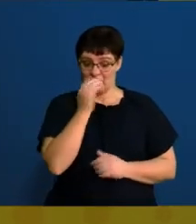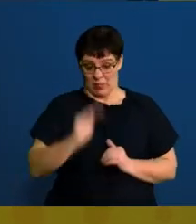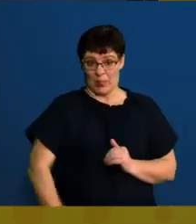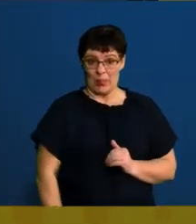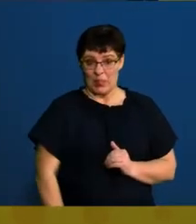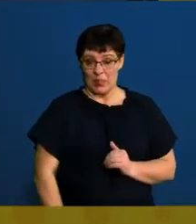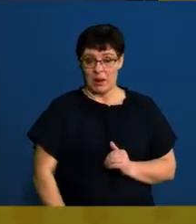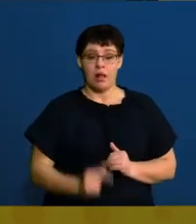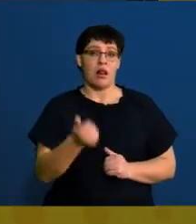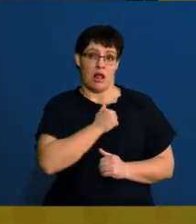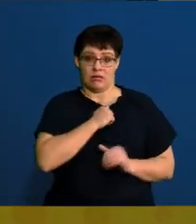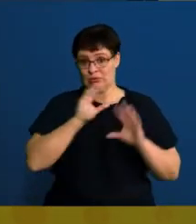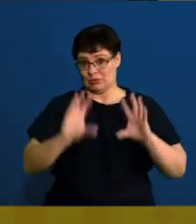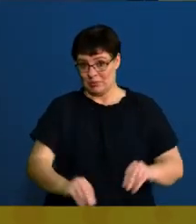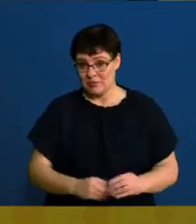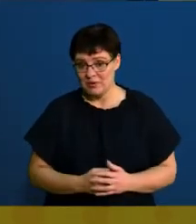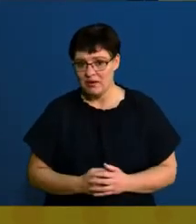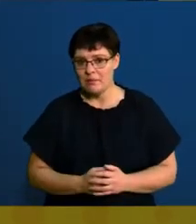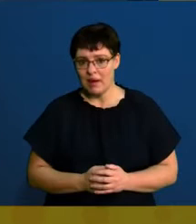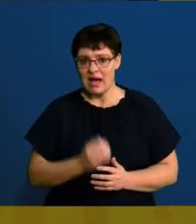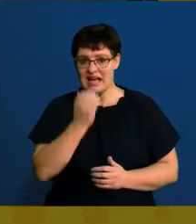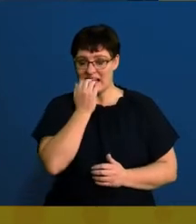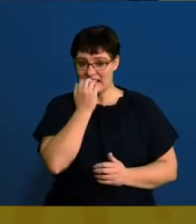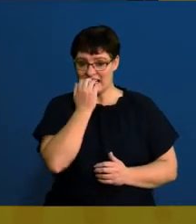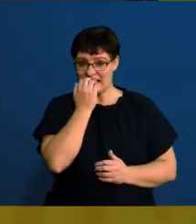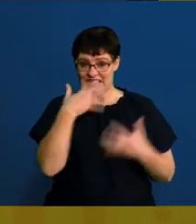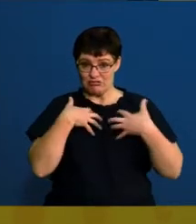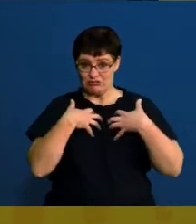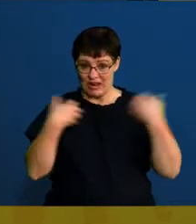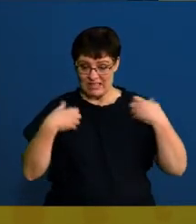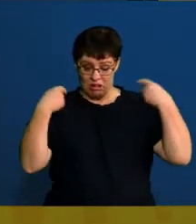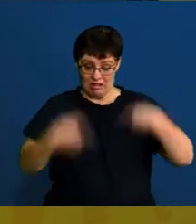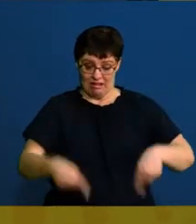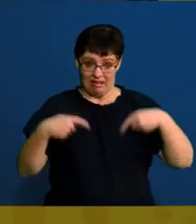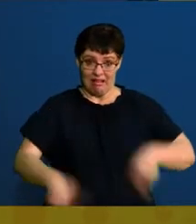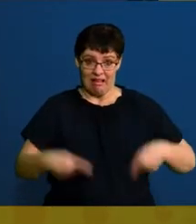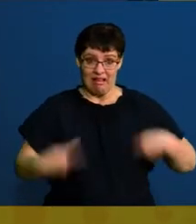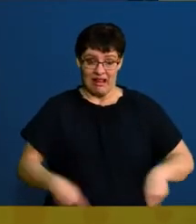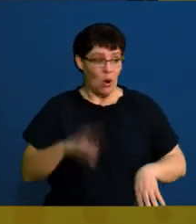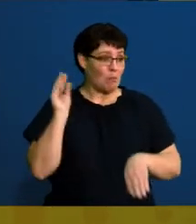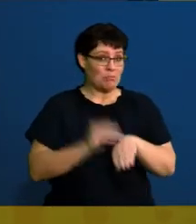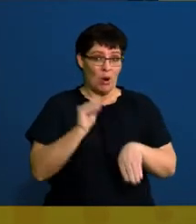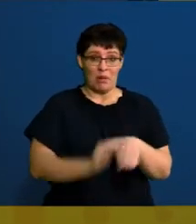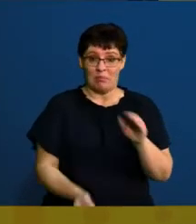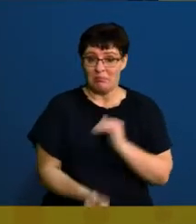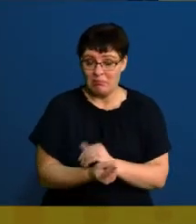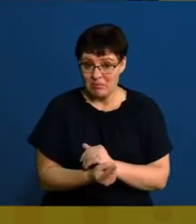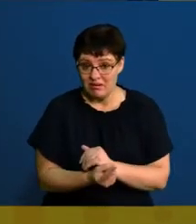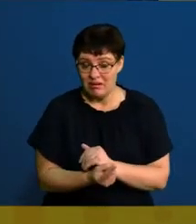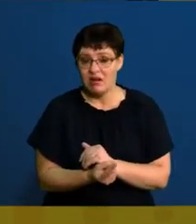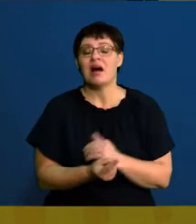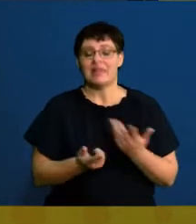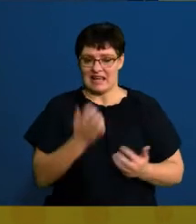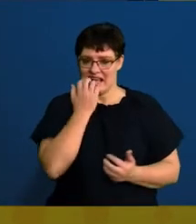I've stopped. But I bite my nails when I am nervous, or I am troubled, or I'm anxious.